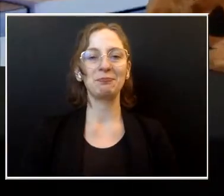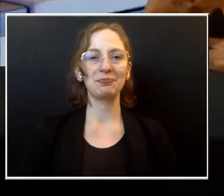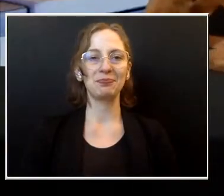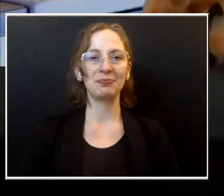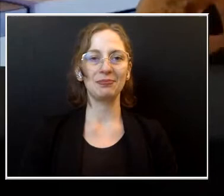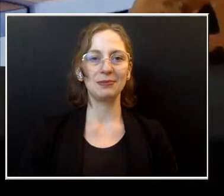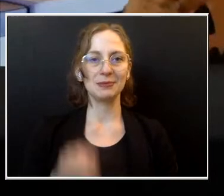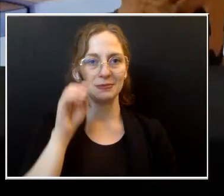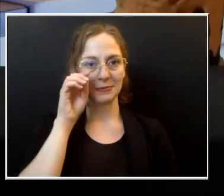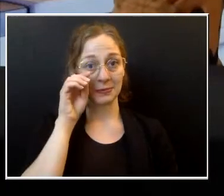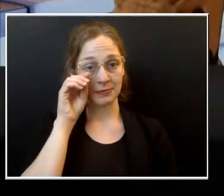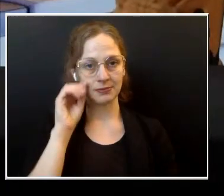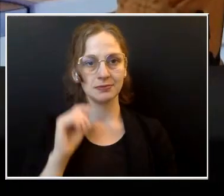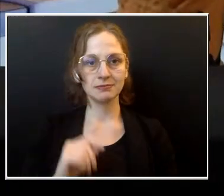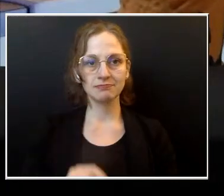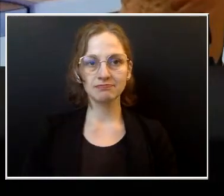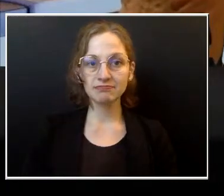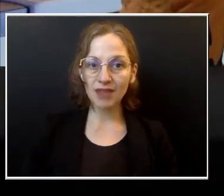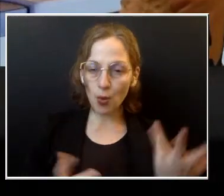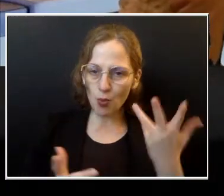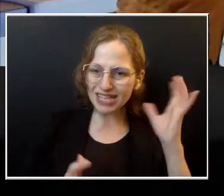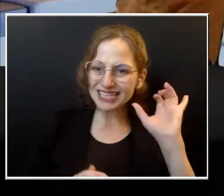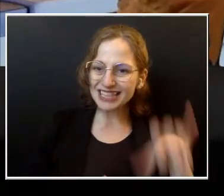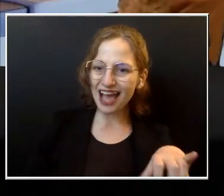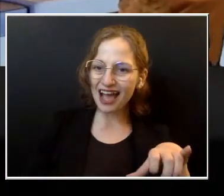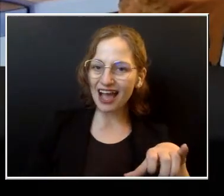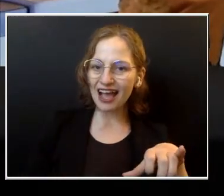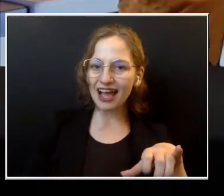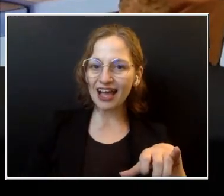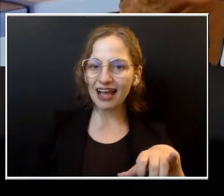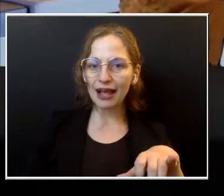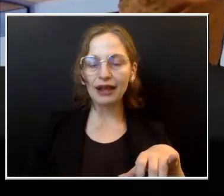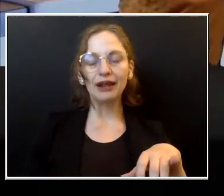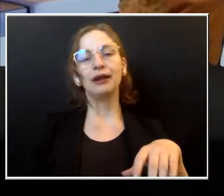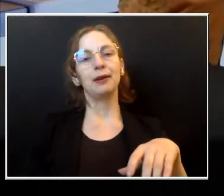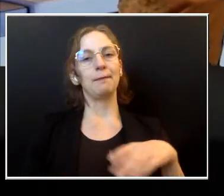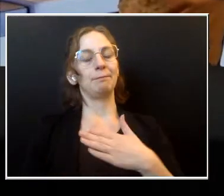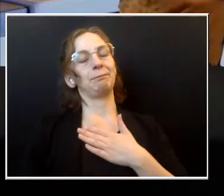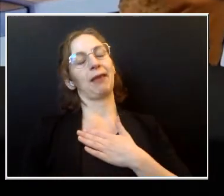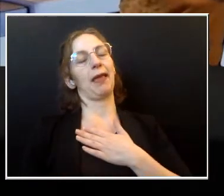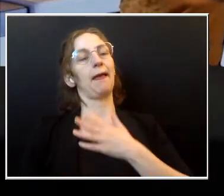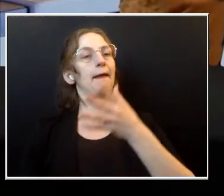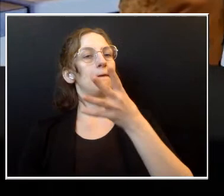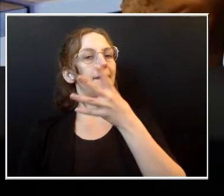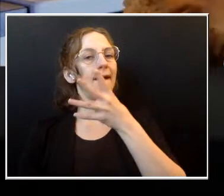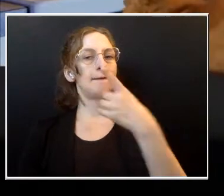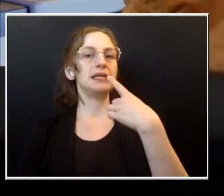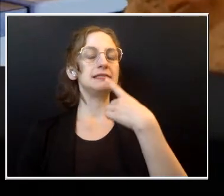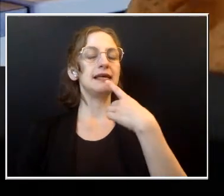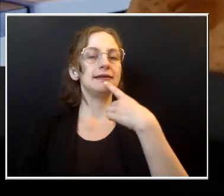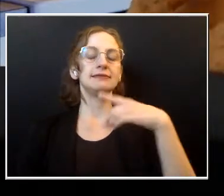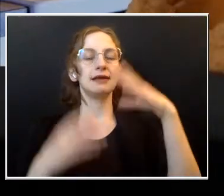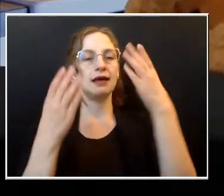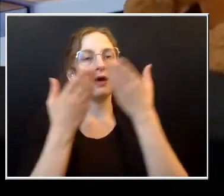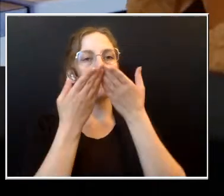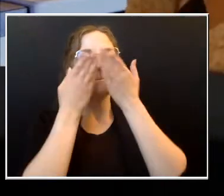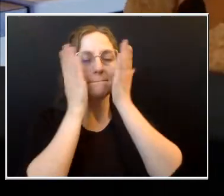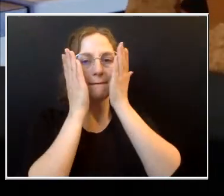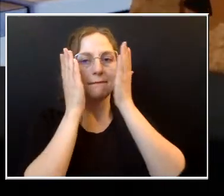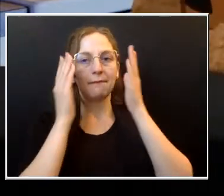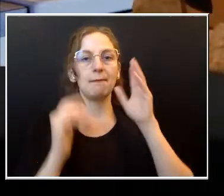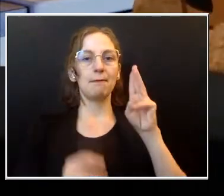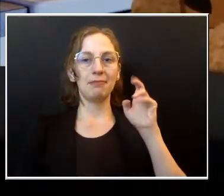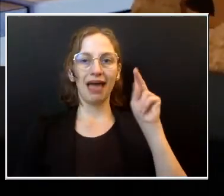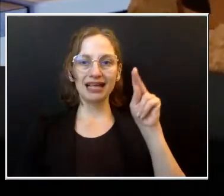What's this, Scout? My mom says a mask might make me fall because I can't see as well. So I'm going to make my lips black